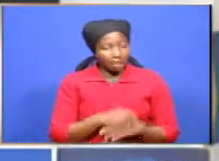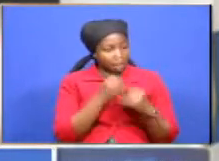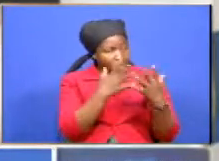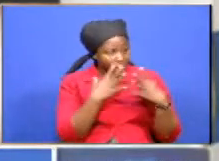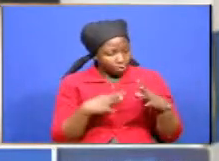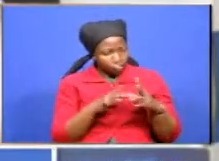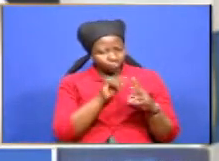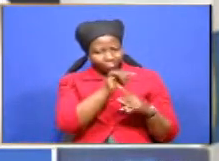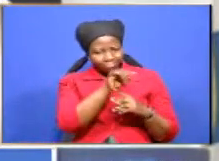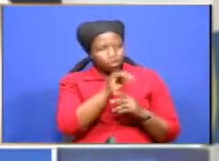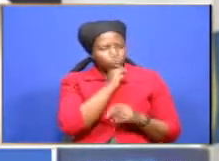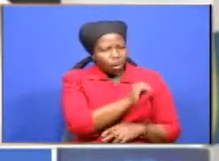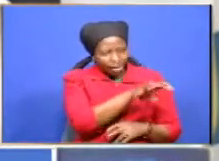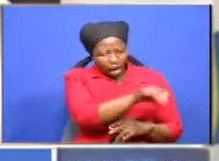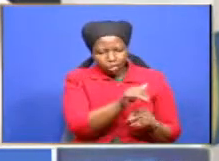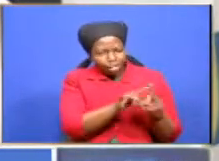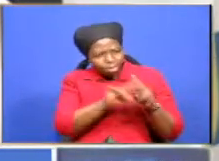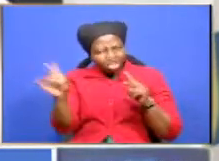left.